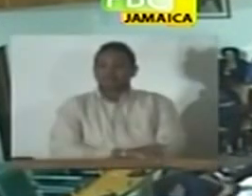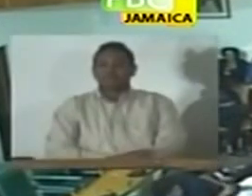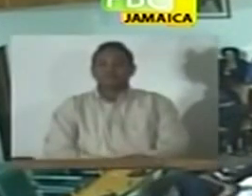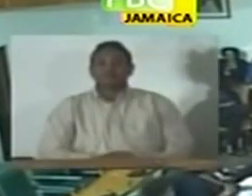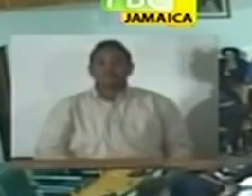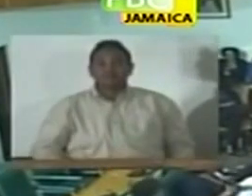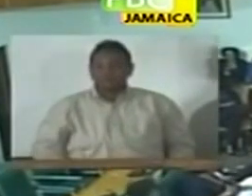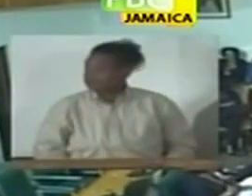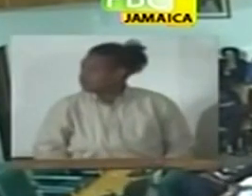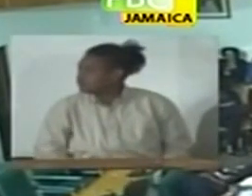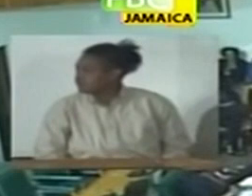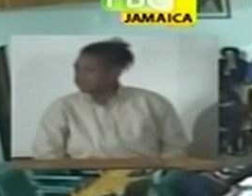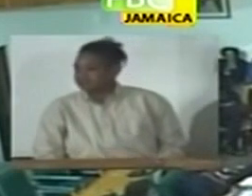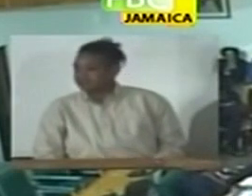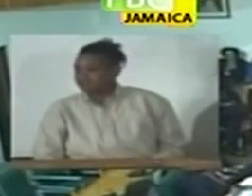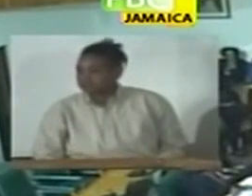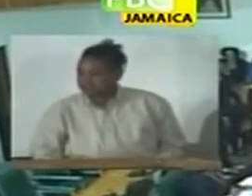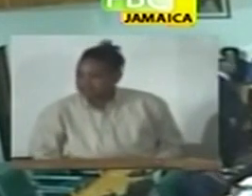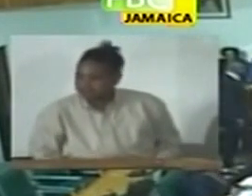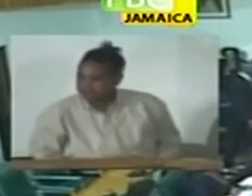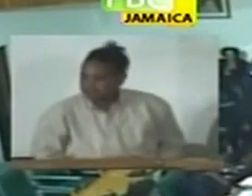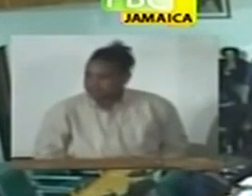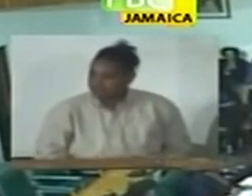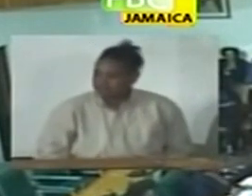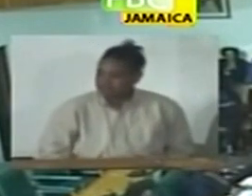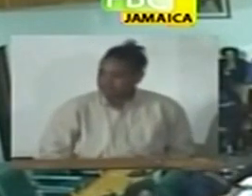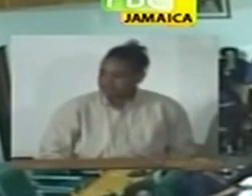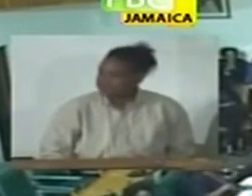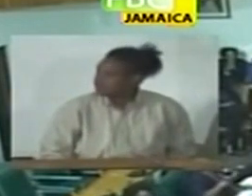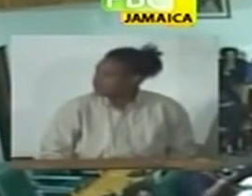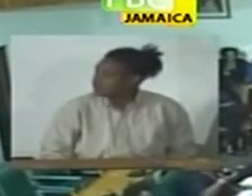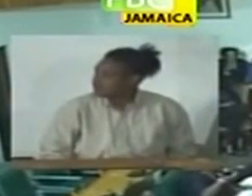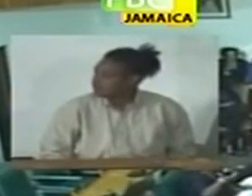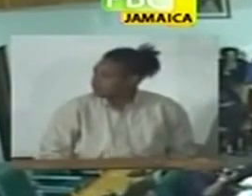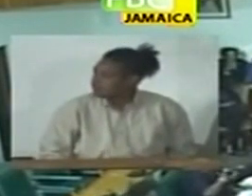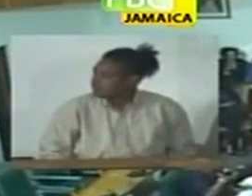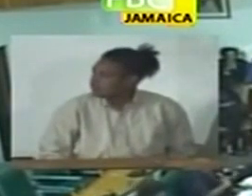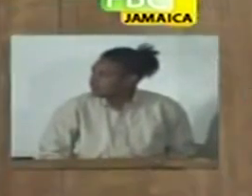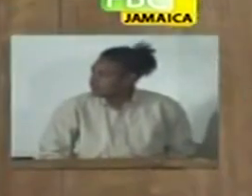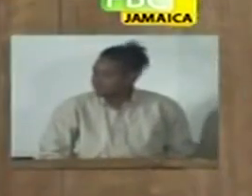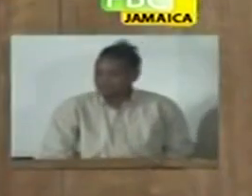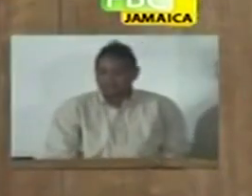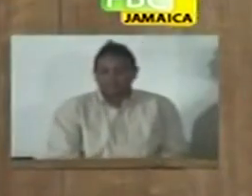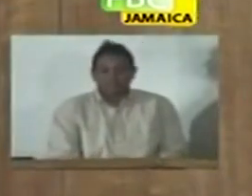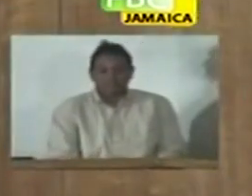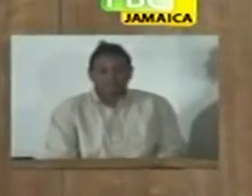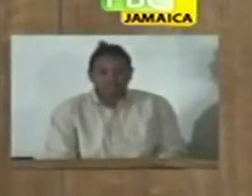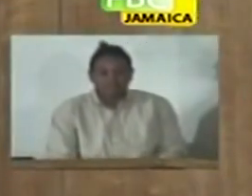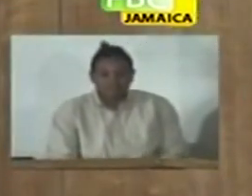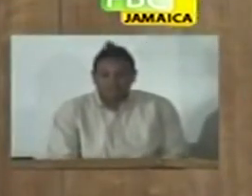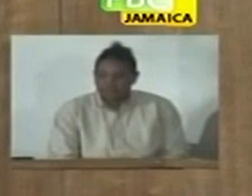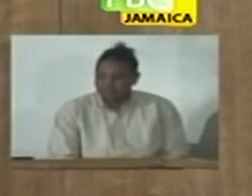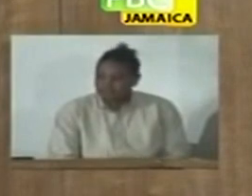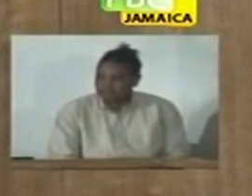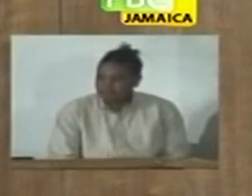I read it for cost. I read thief government money. What if it costs really reading? Do I have your attention, Mr. President? Mr. President,